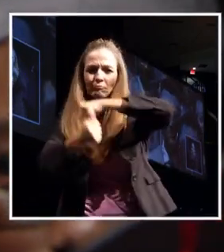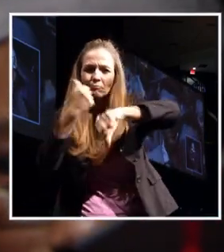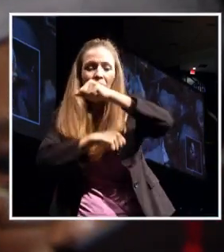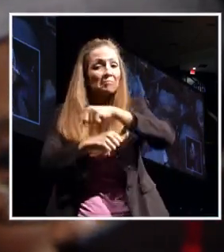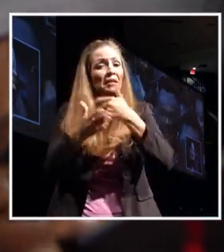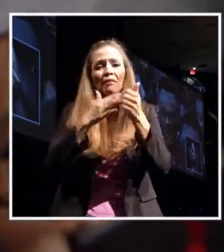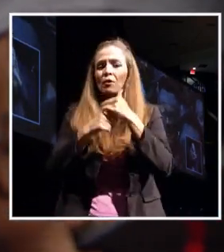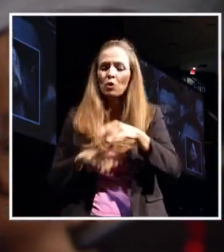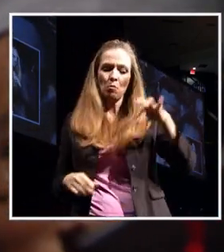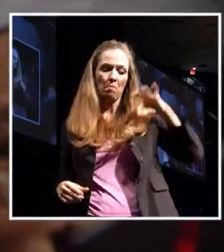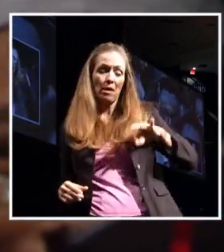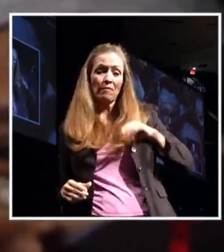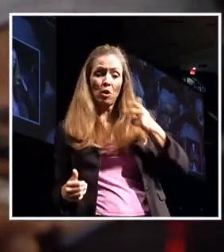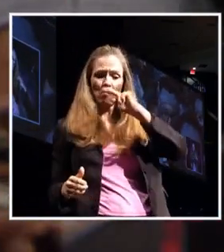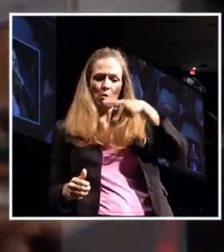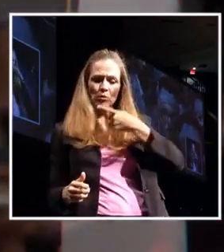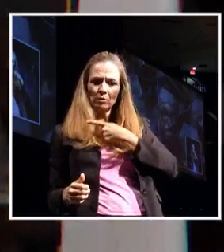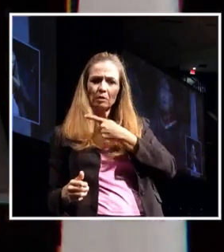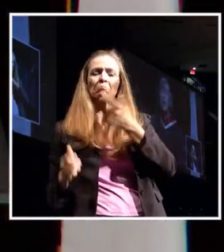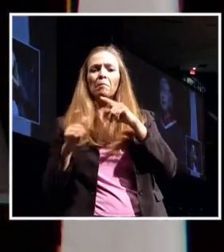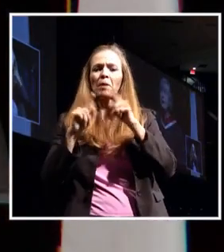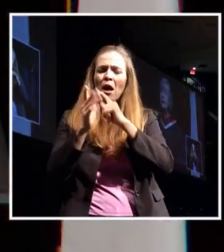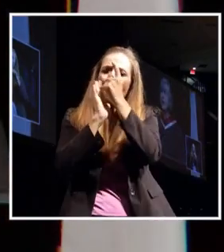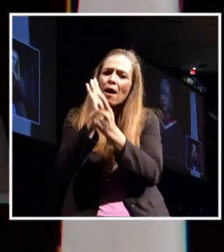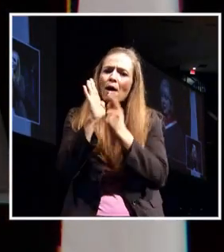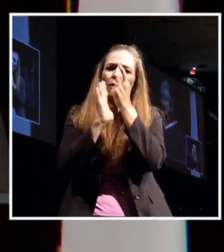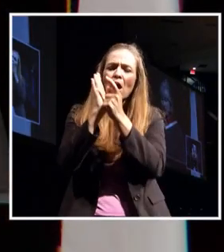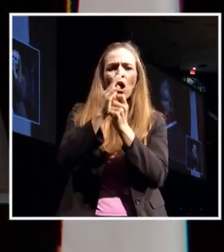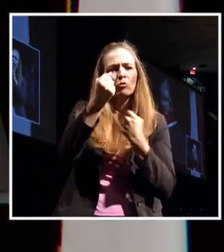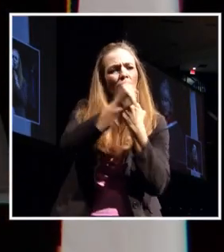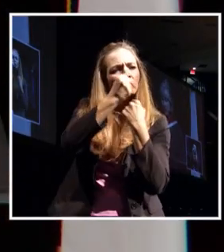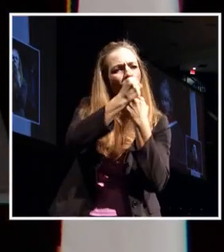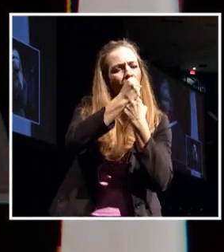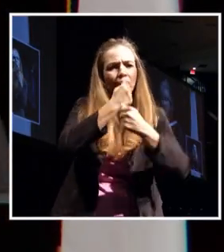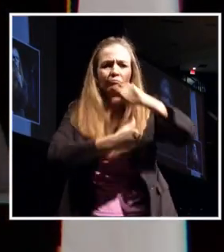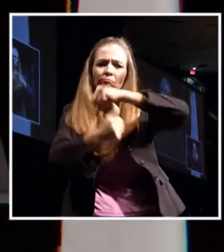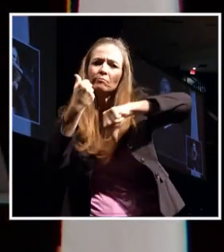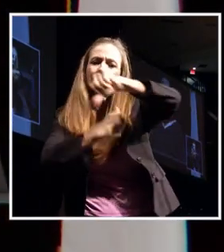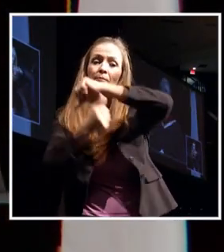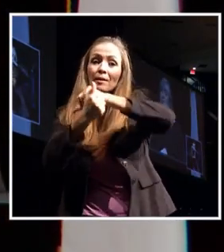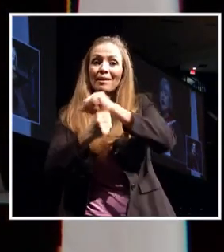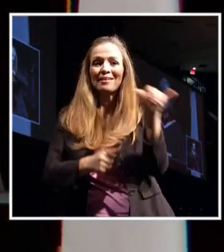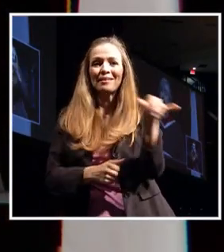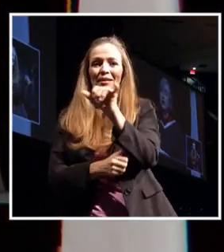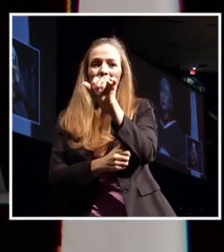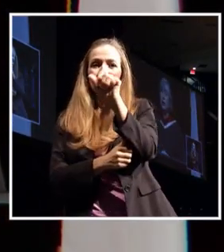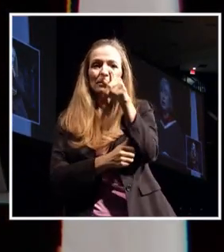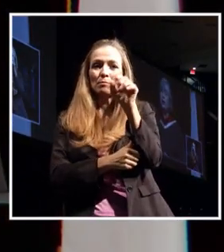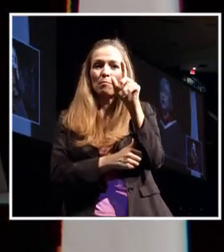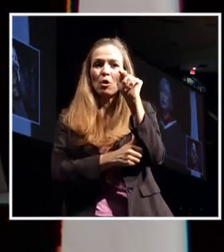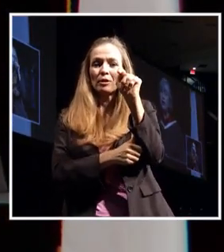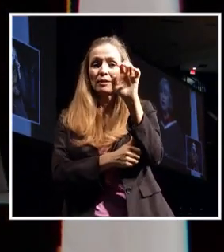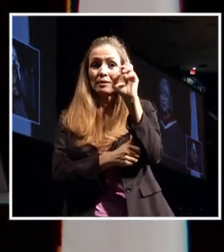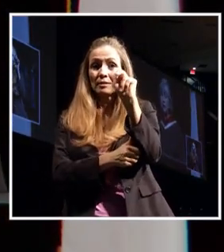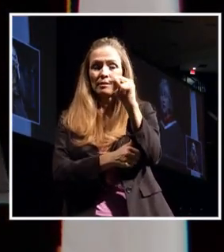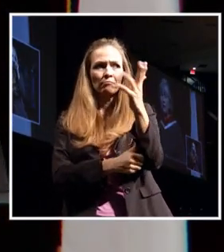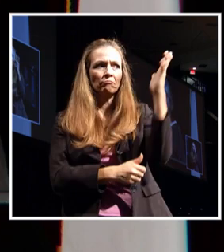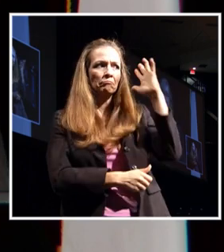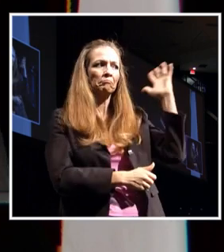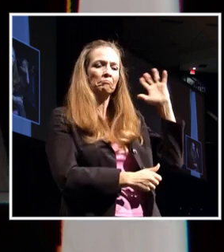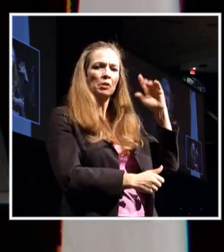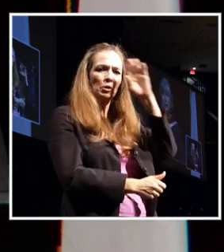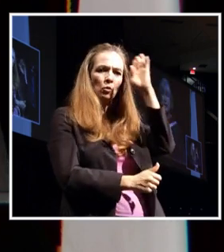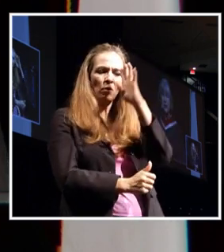not benefit you personally, and you have spent hours cheering each other on. Like the Spartans of old, you left no